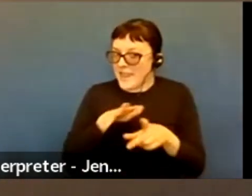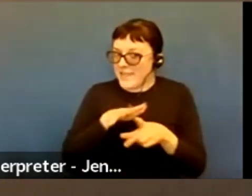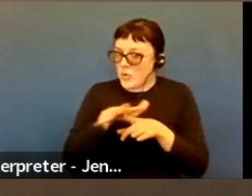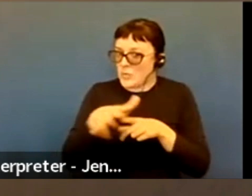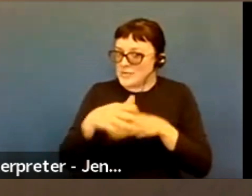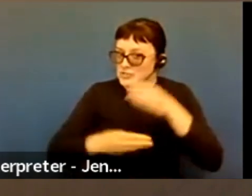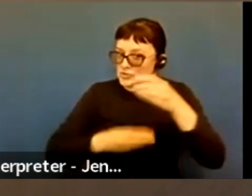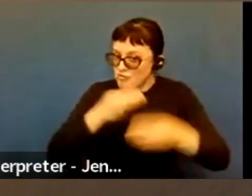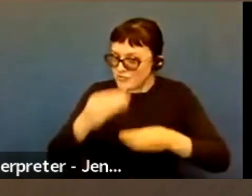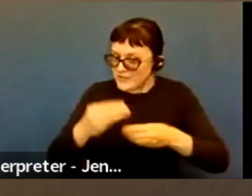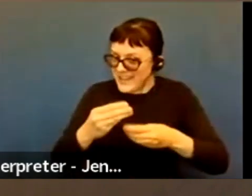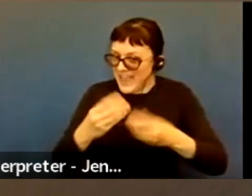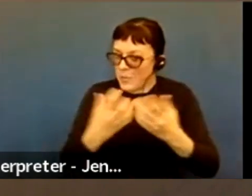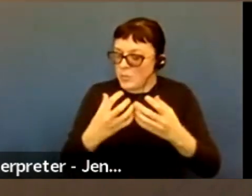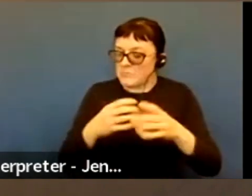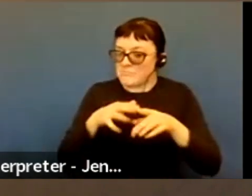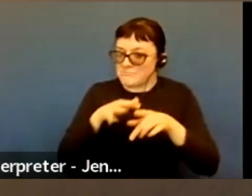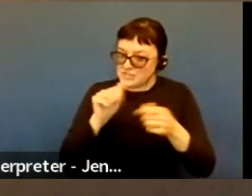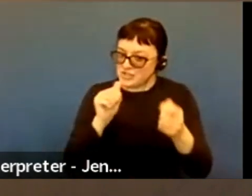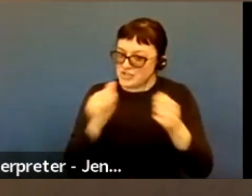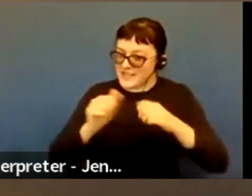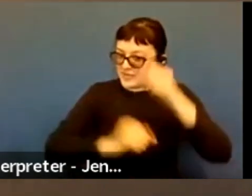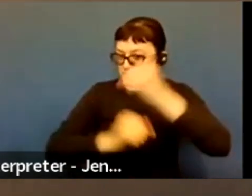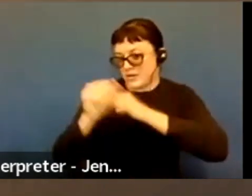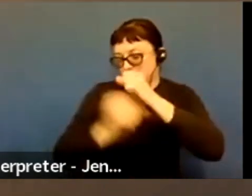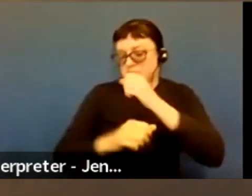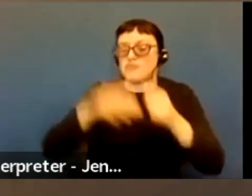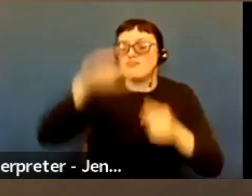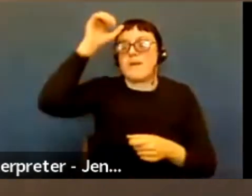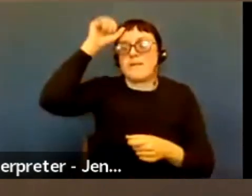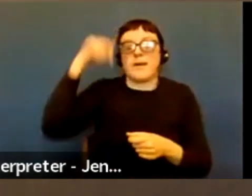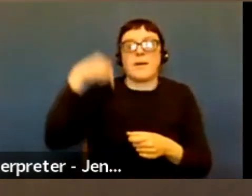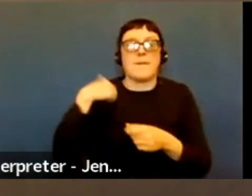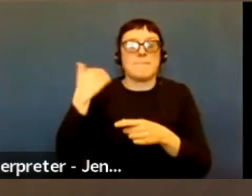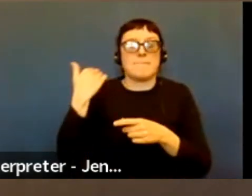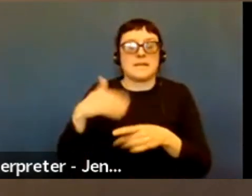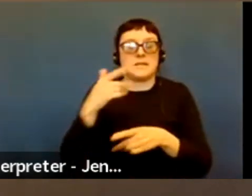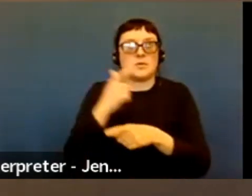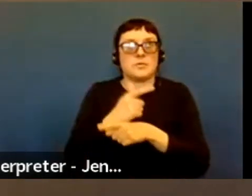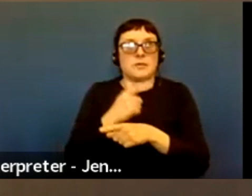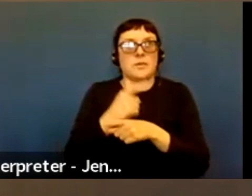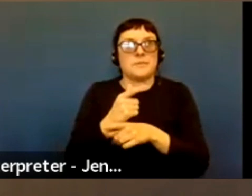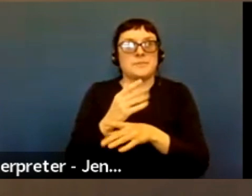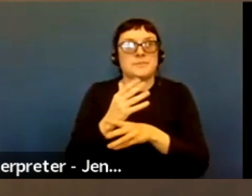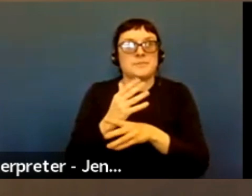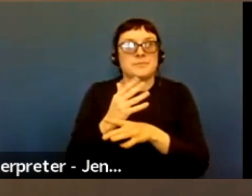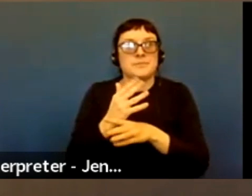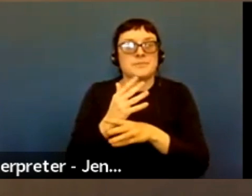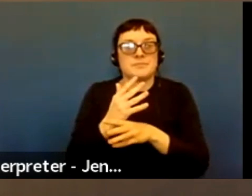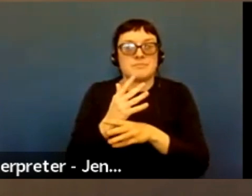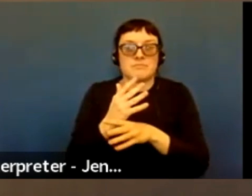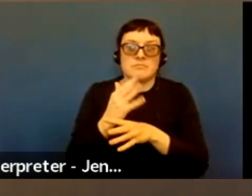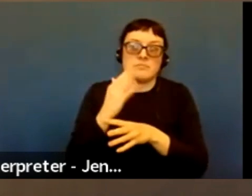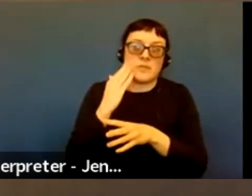this influencing the story that we're telling structurally? So I remember I was discussing,